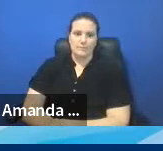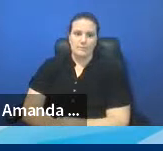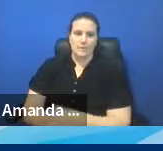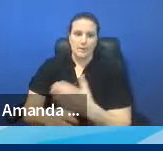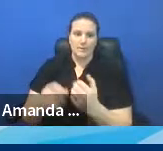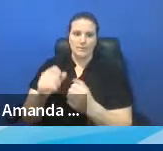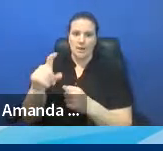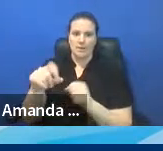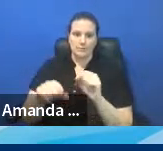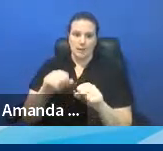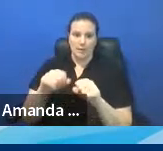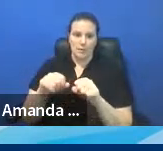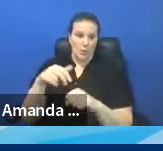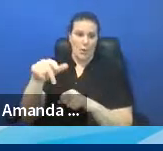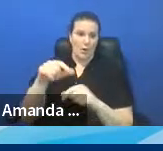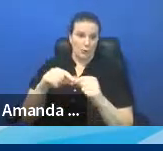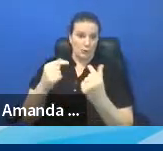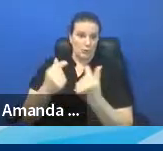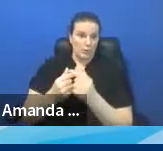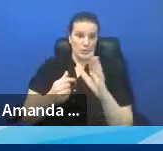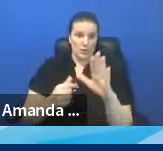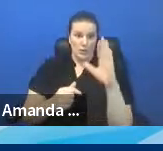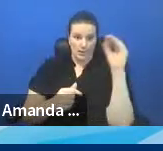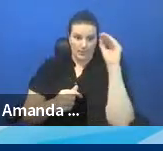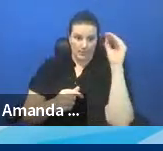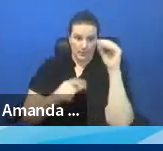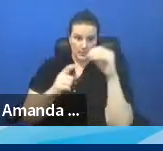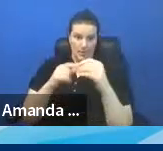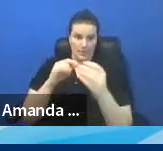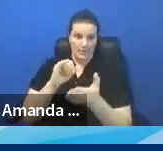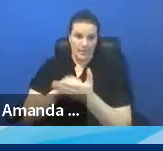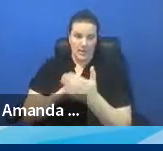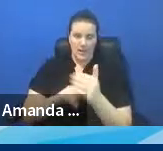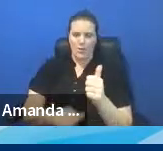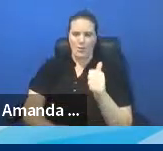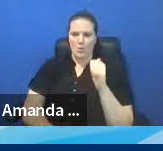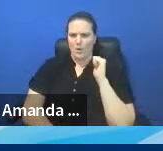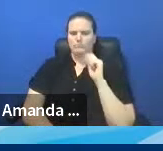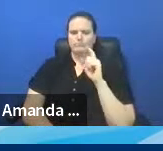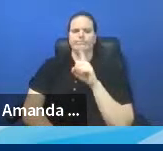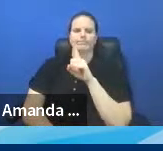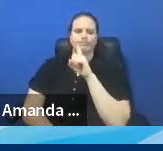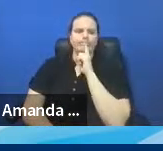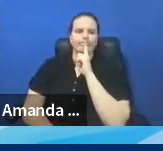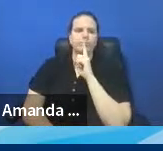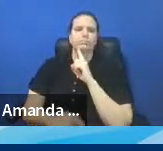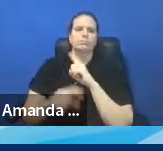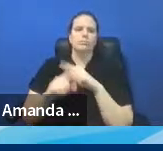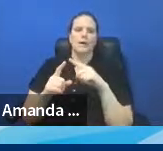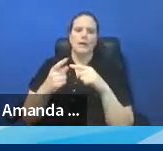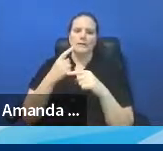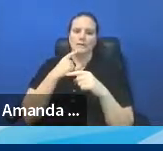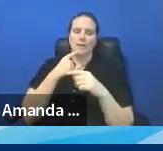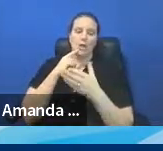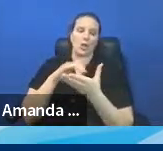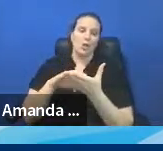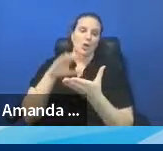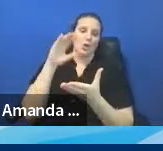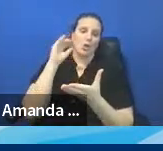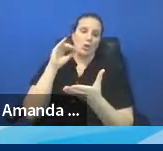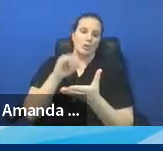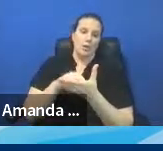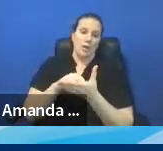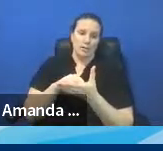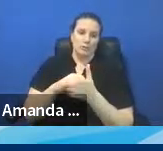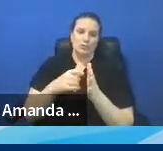walkers in this group and see what their opinion is on your question. I won't do that. I will say I did just learn that they